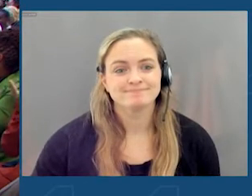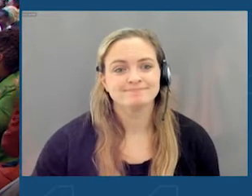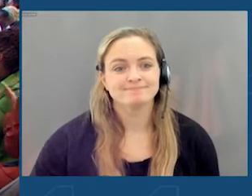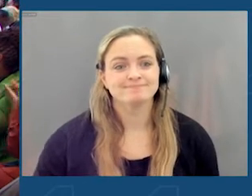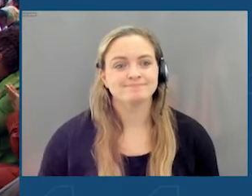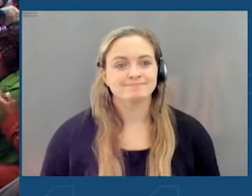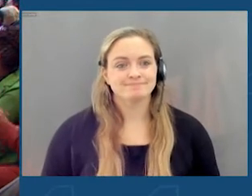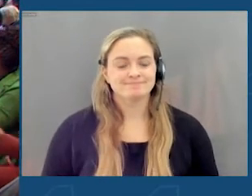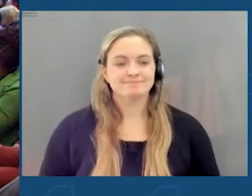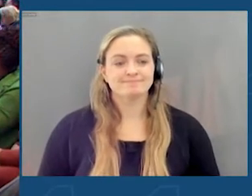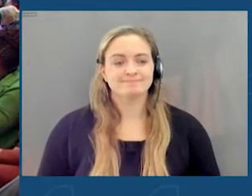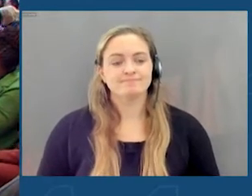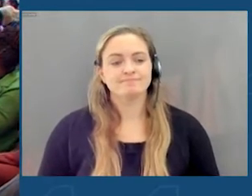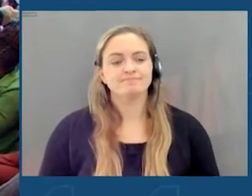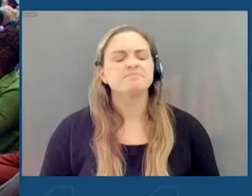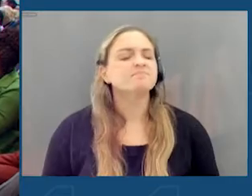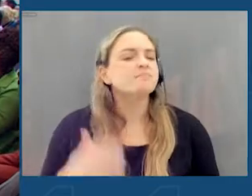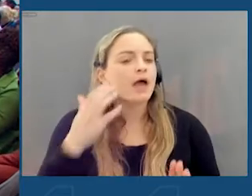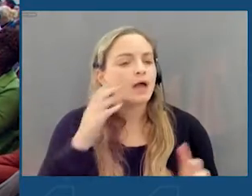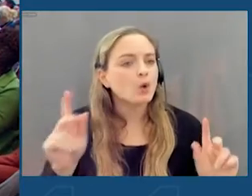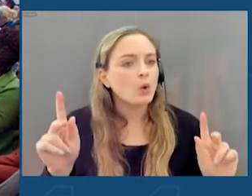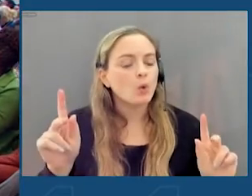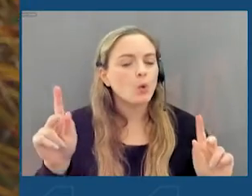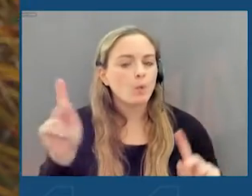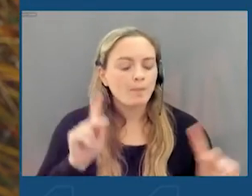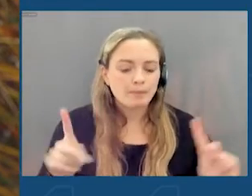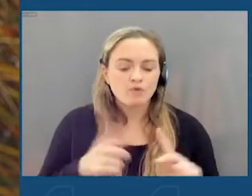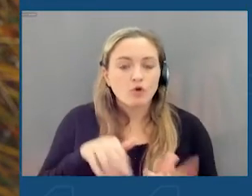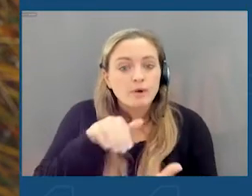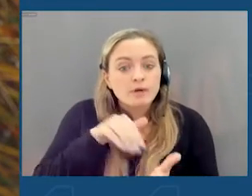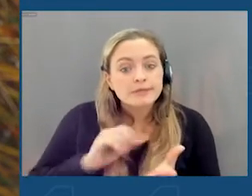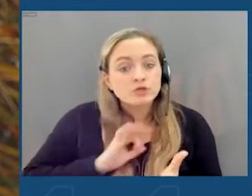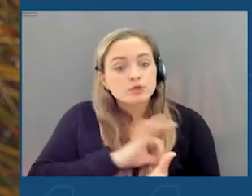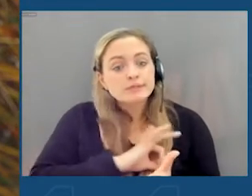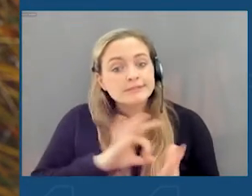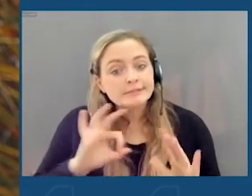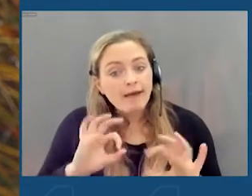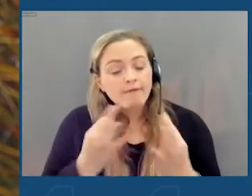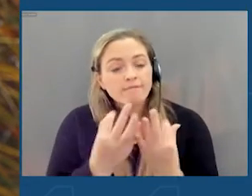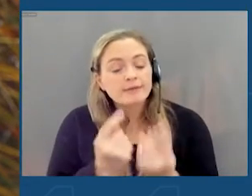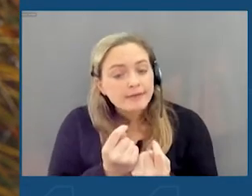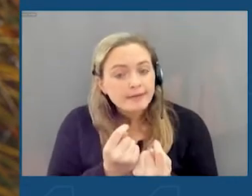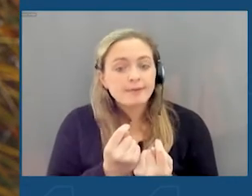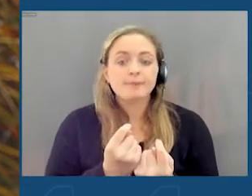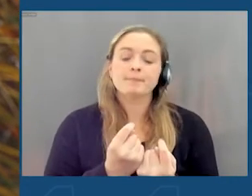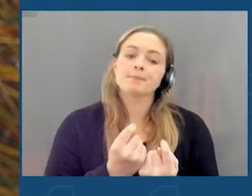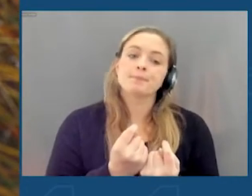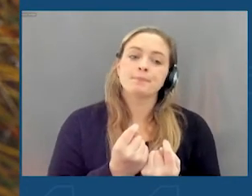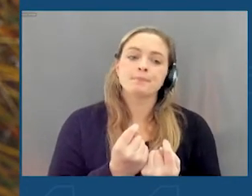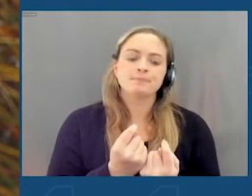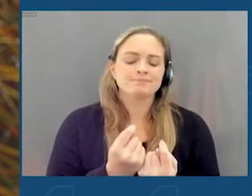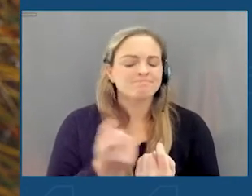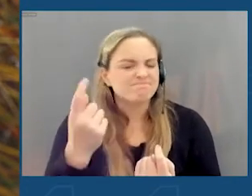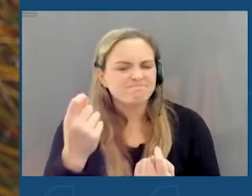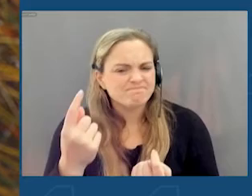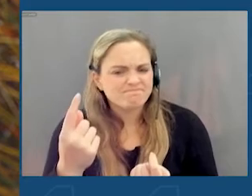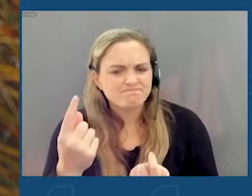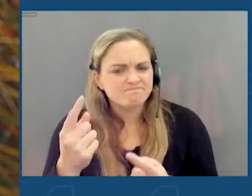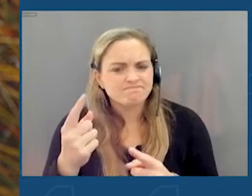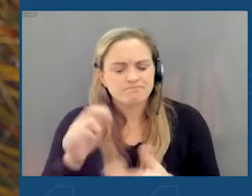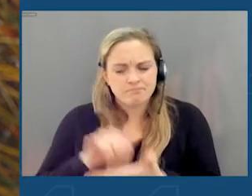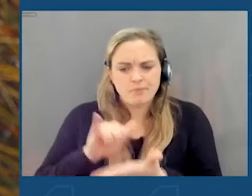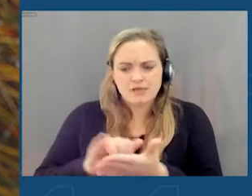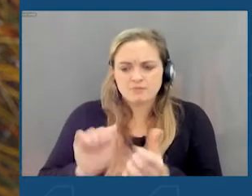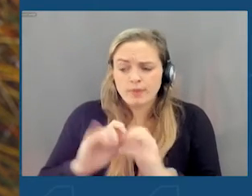And I know folks from our central staff team are also here, as well as my partner. We would not have been able to do this without the